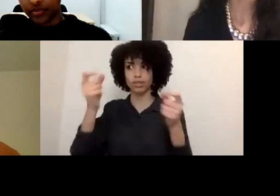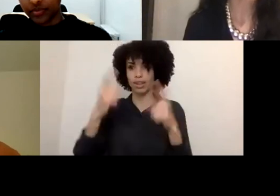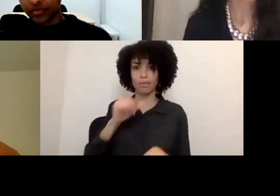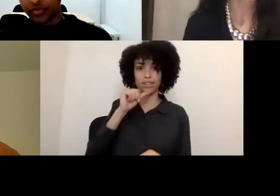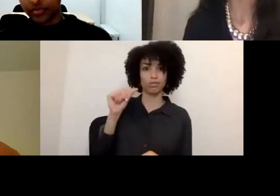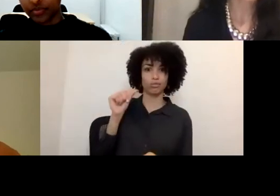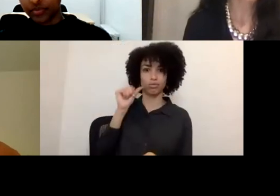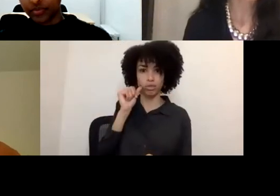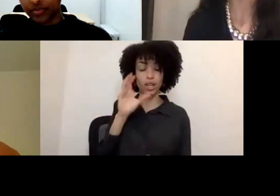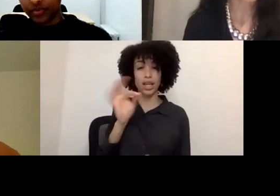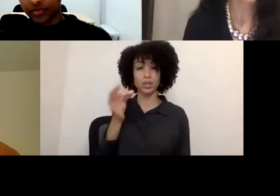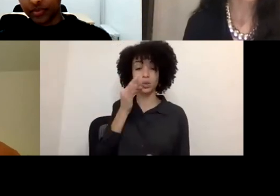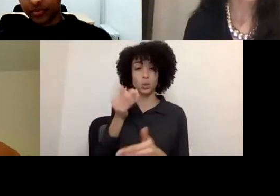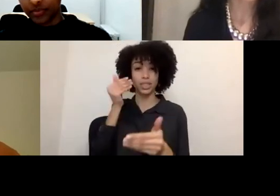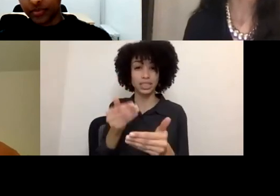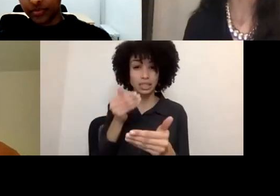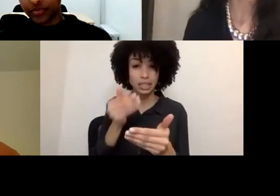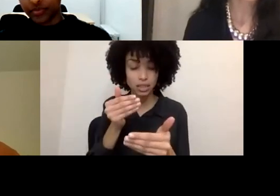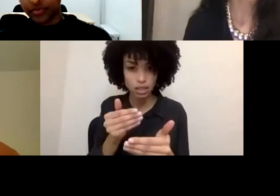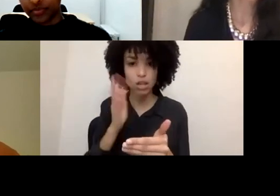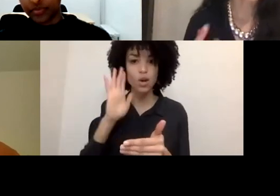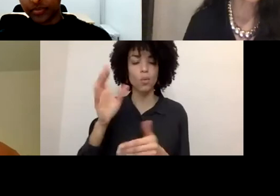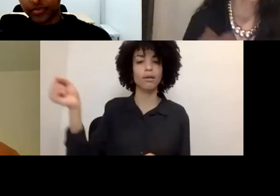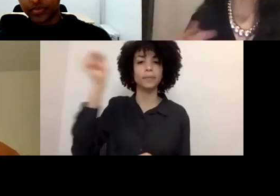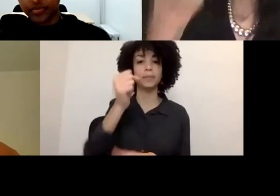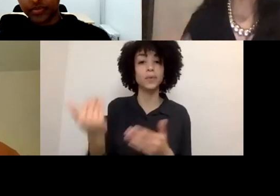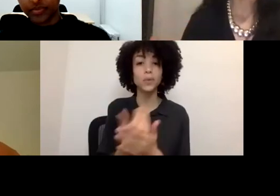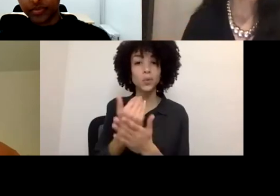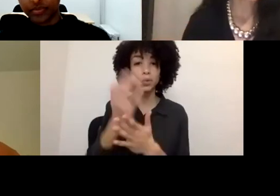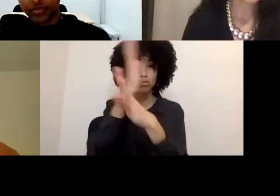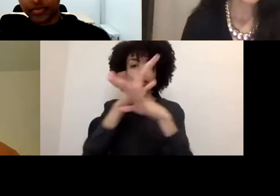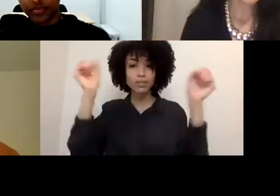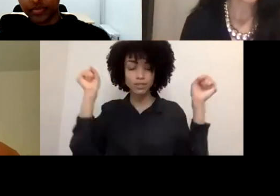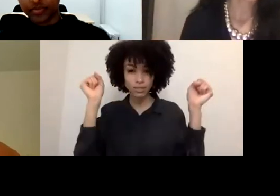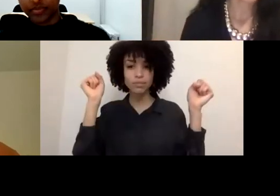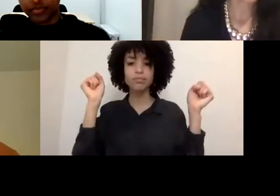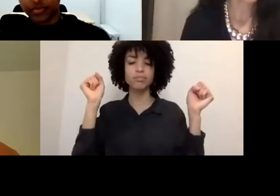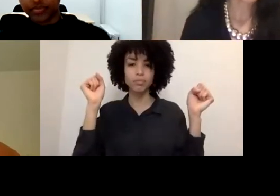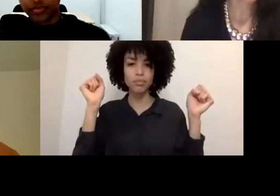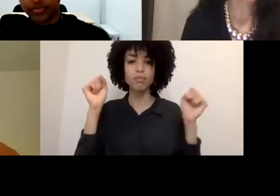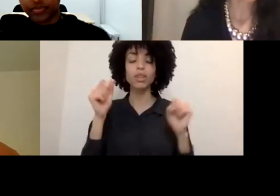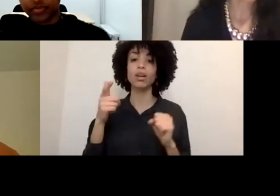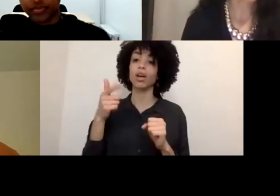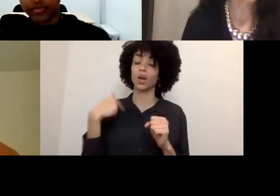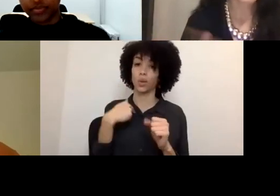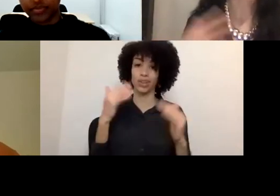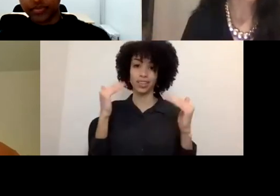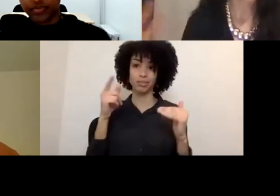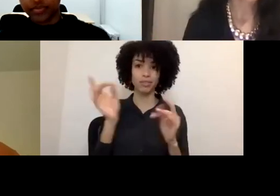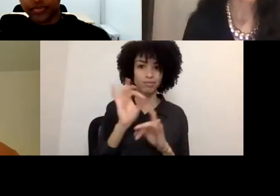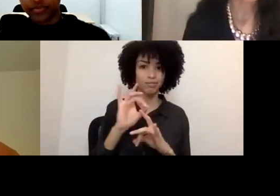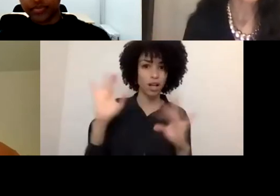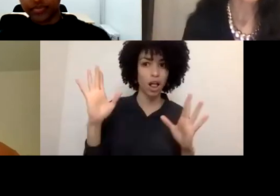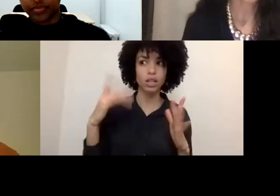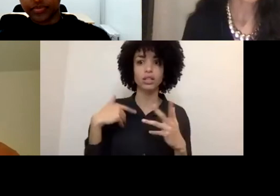And we're in the lead up to an inauguration where, there is actually expected to be violence, and there is a ramp up